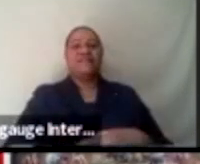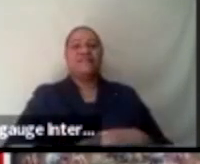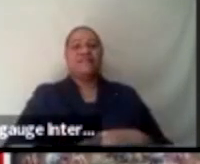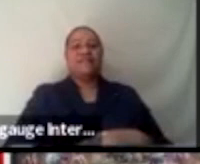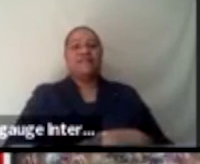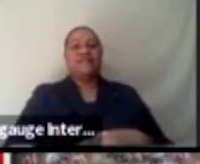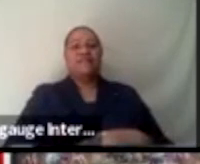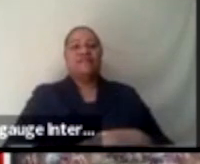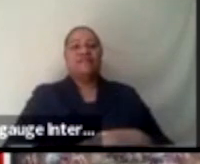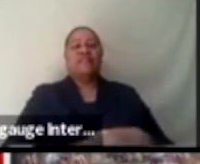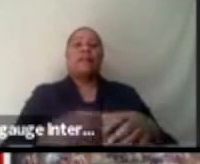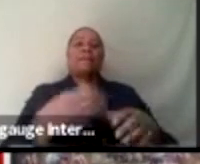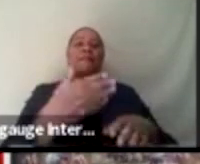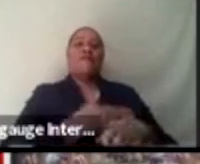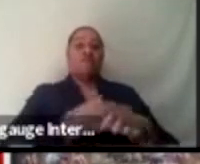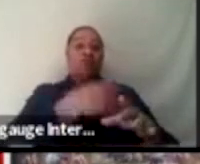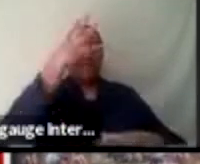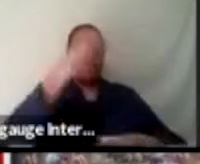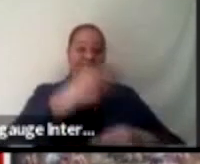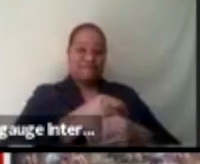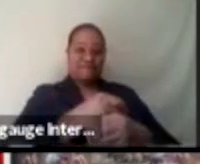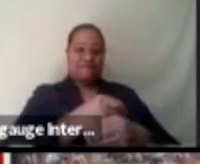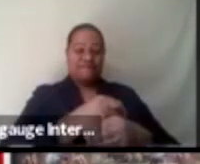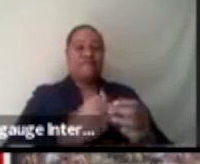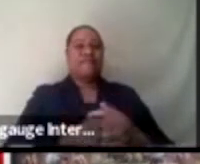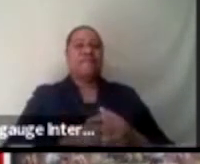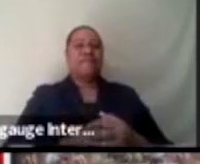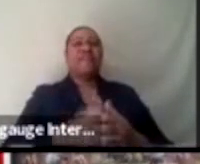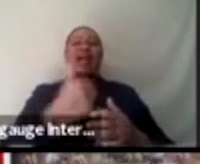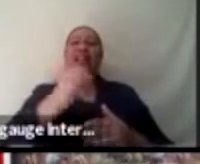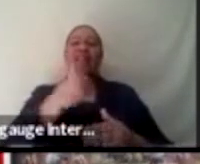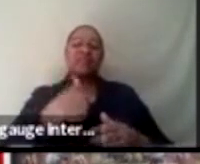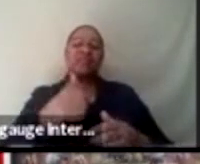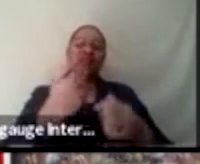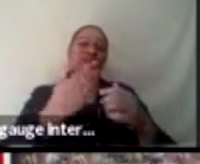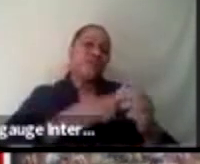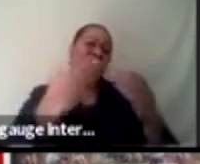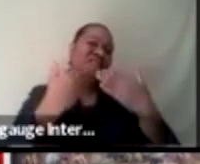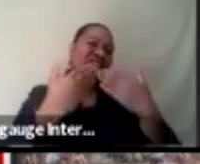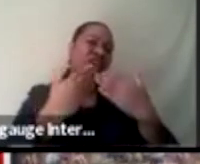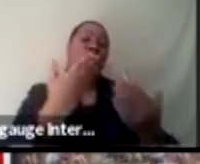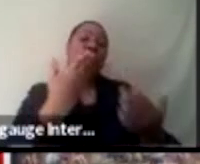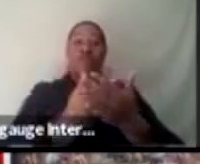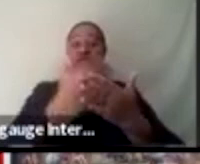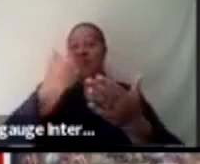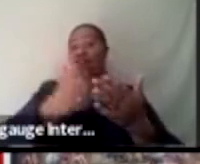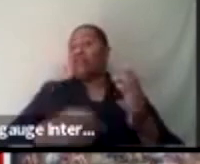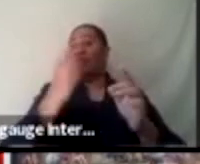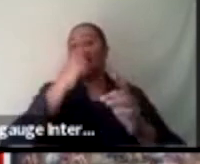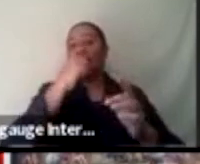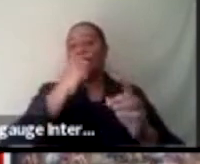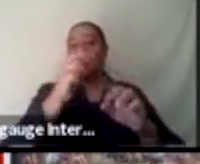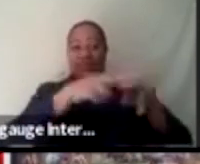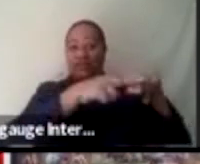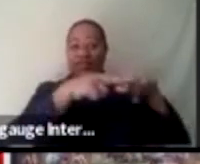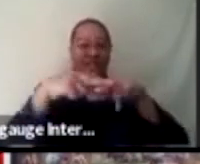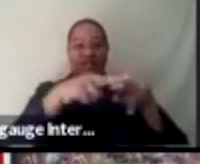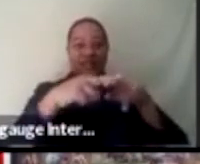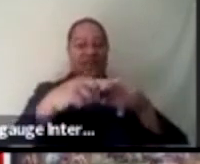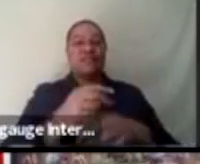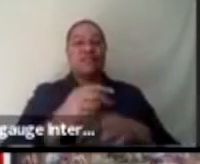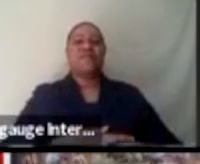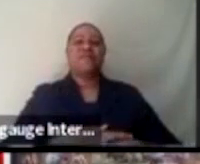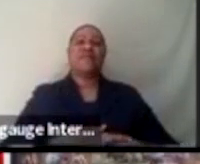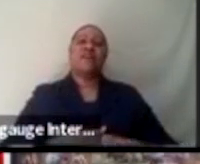Before I conclude, allow me to also thank you all on behalf of the people of Fiji for your